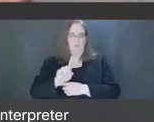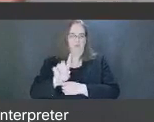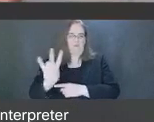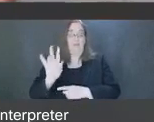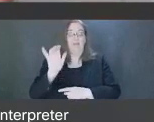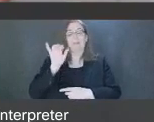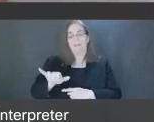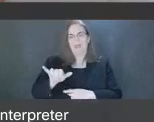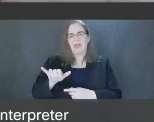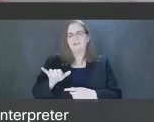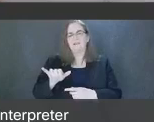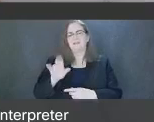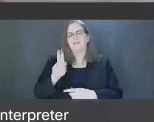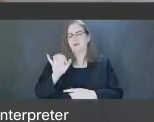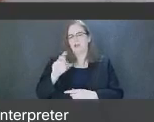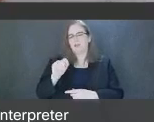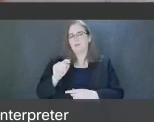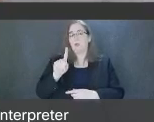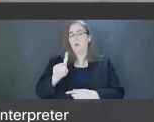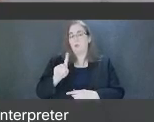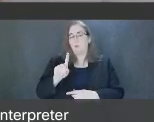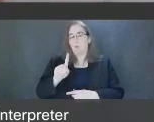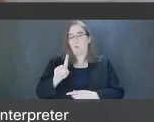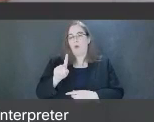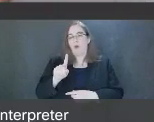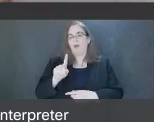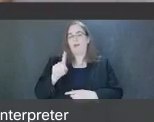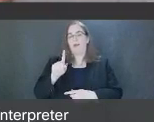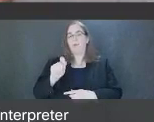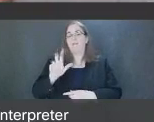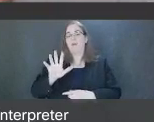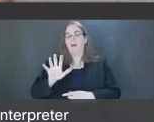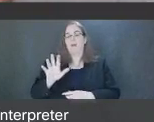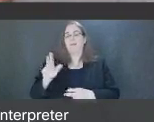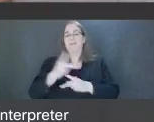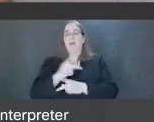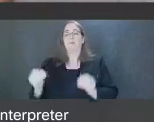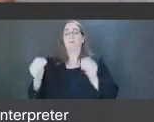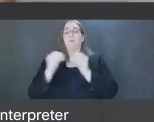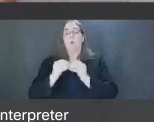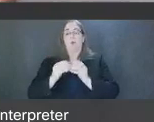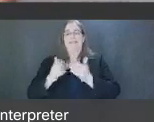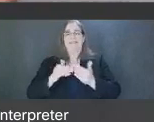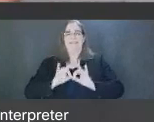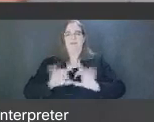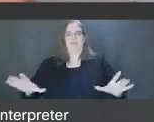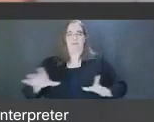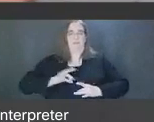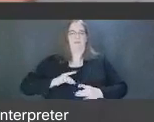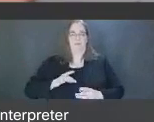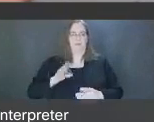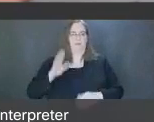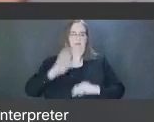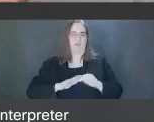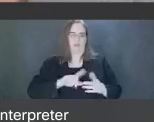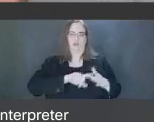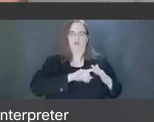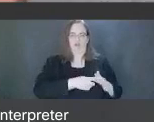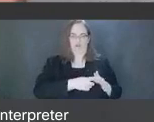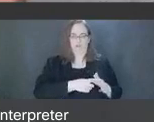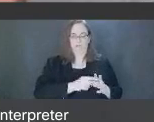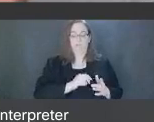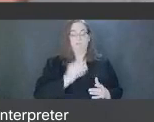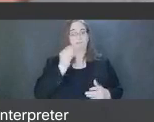is felt to be 1.5 times more contagious than the original variant. And I do want to point out